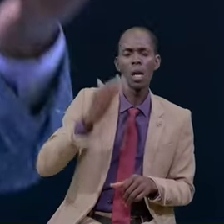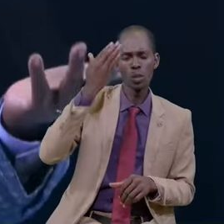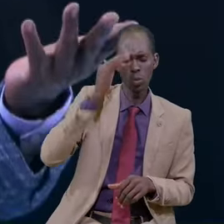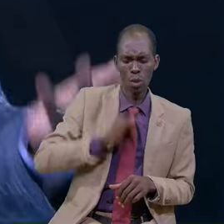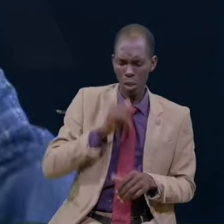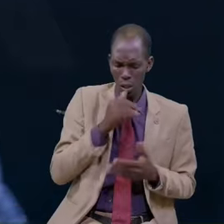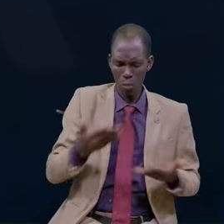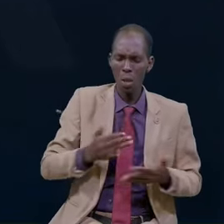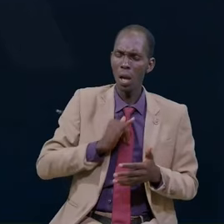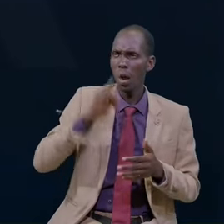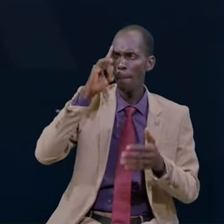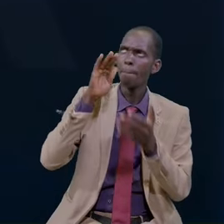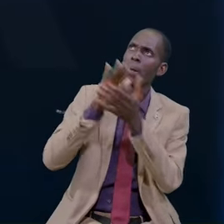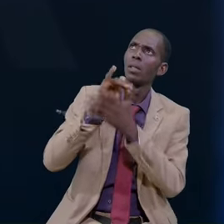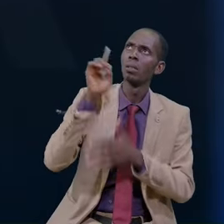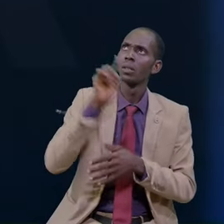believe so I